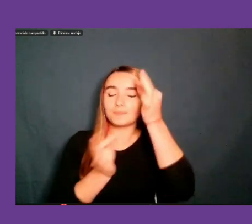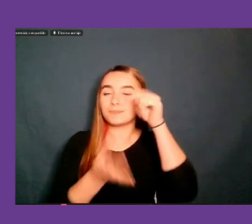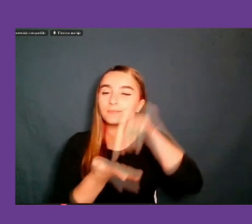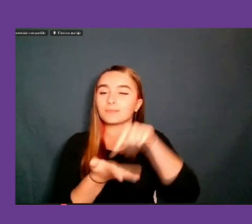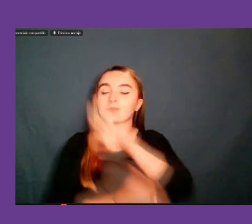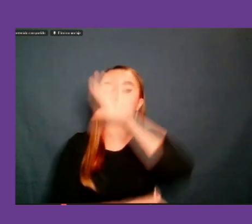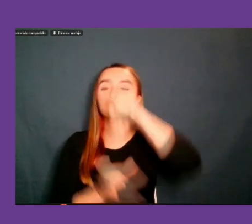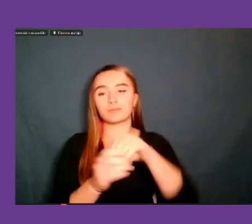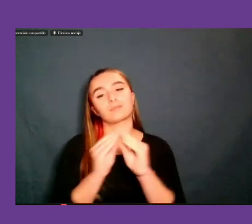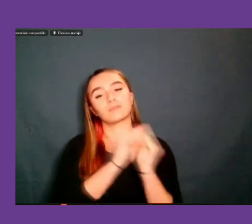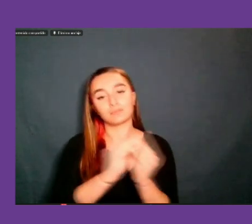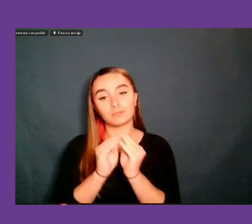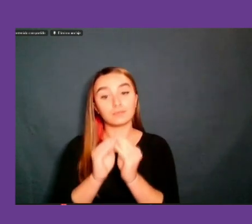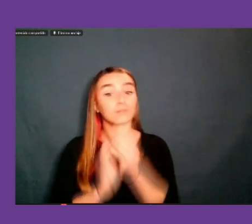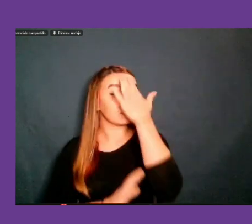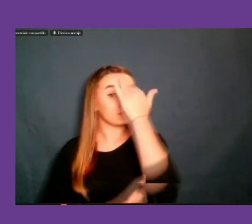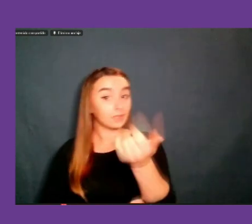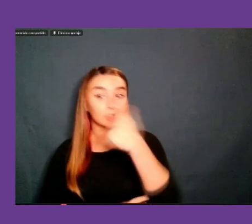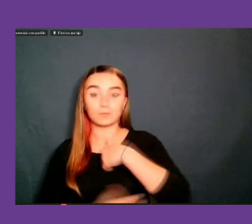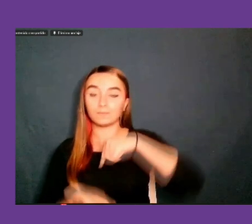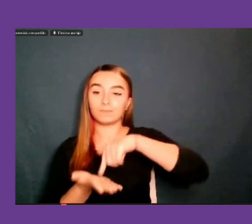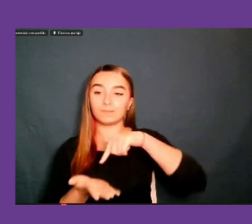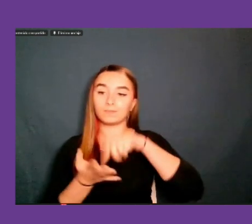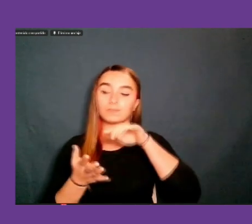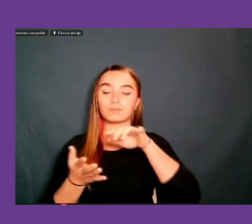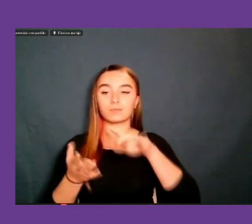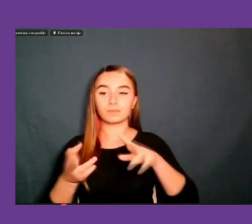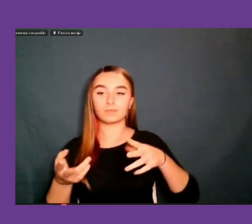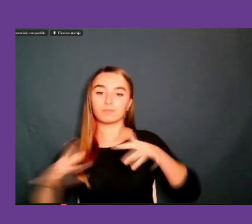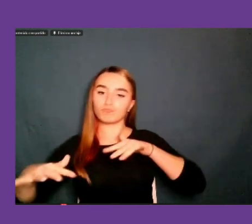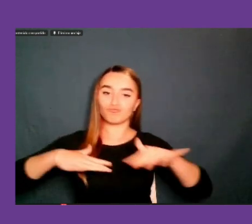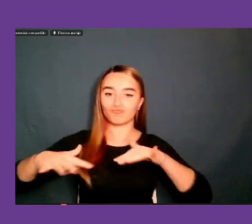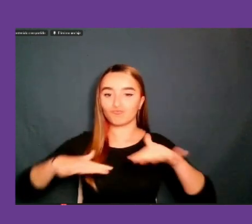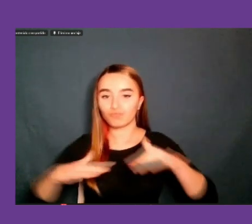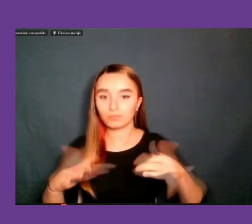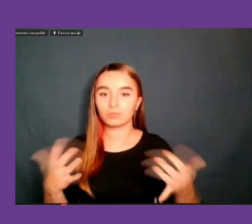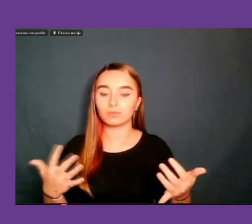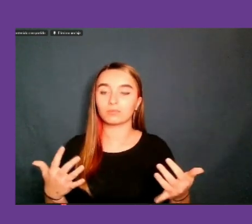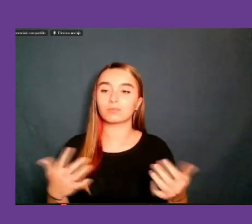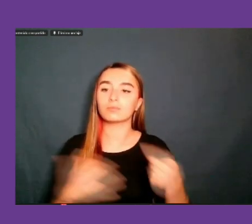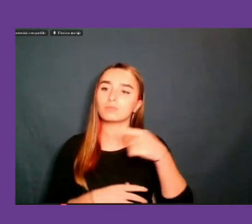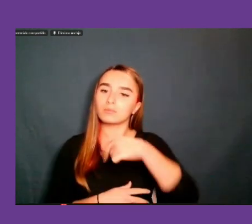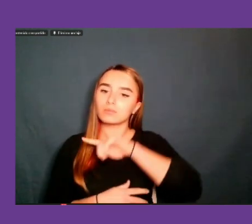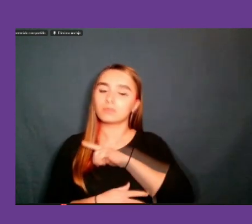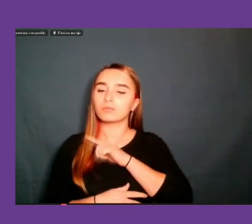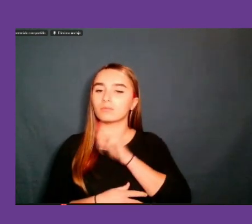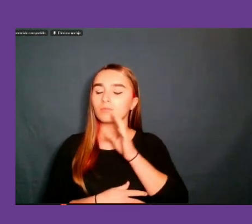an advocacy organizations. We are, let's say, activists, if you wish, experts